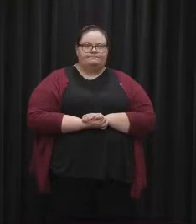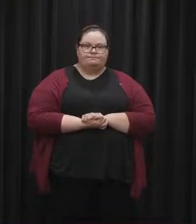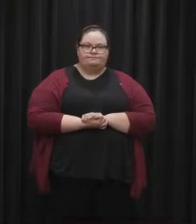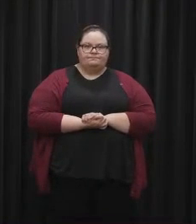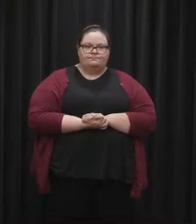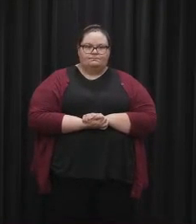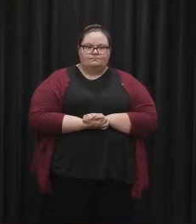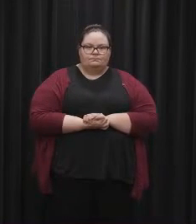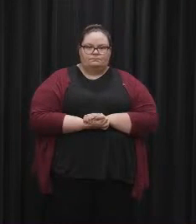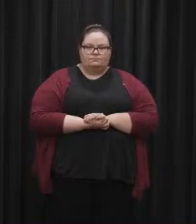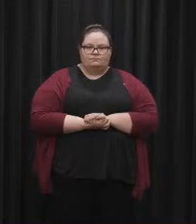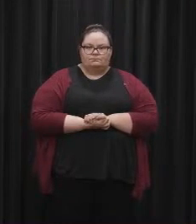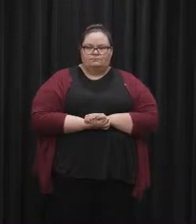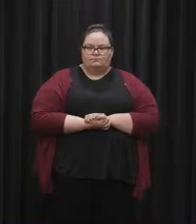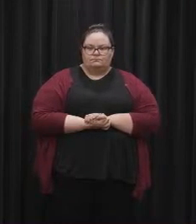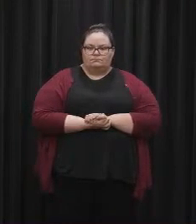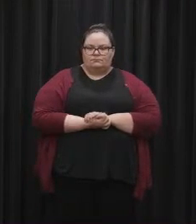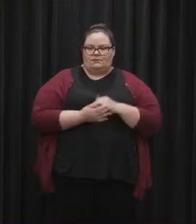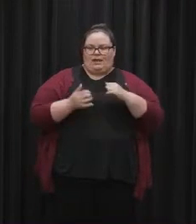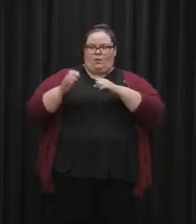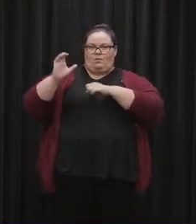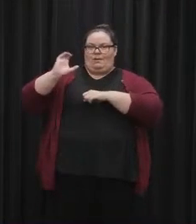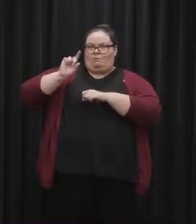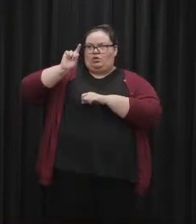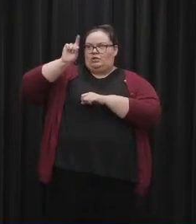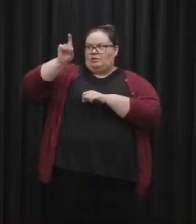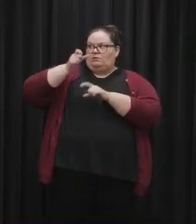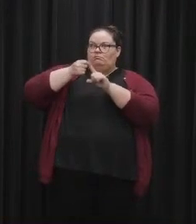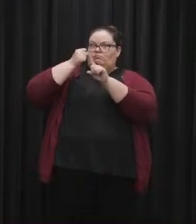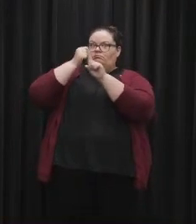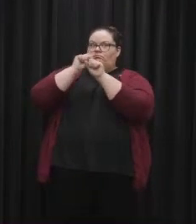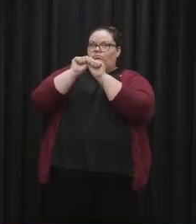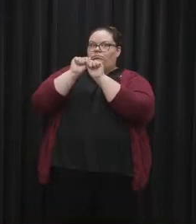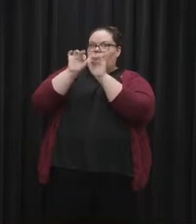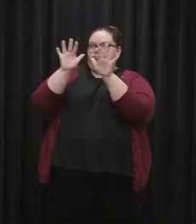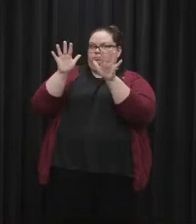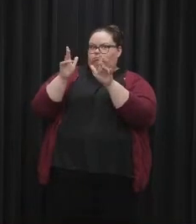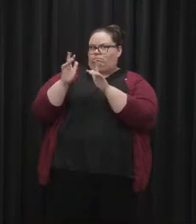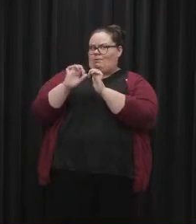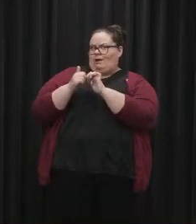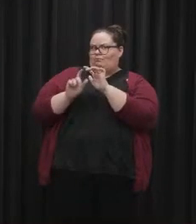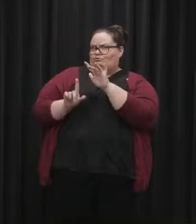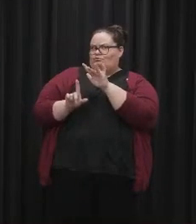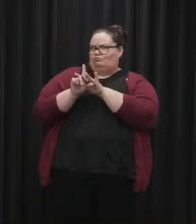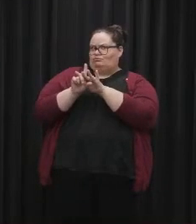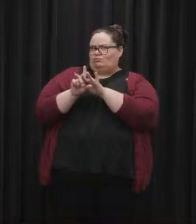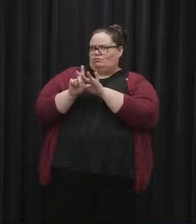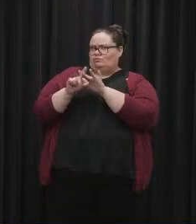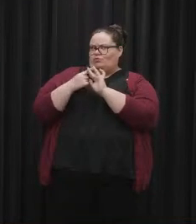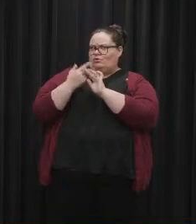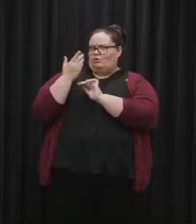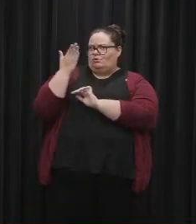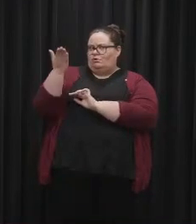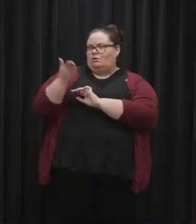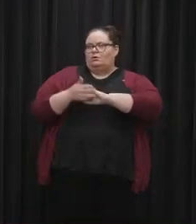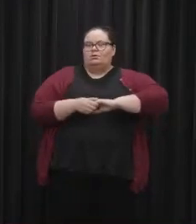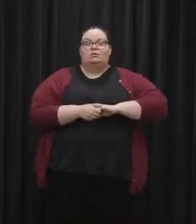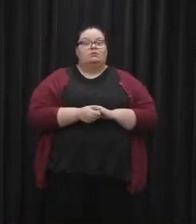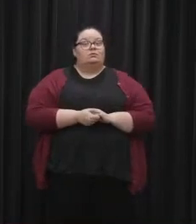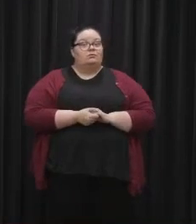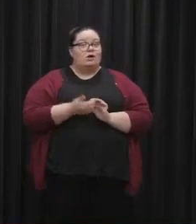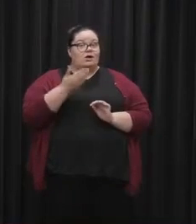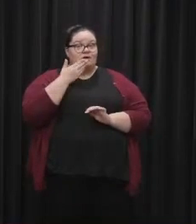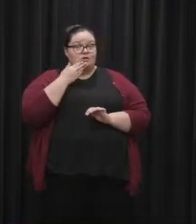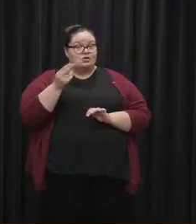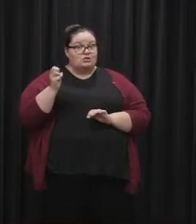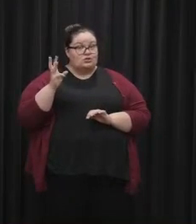you. What about the Campbellton region outbreak? Have you figured out how that started? Well, again, the good